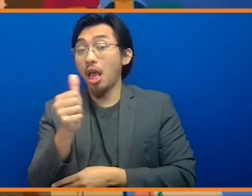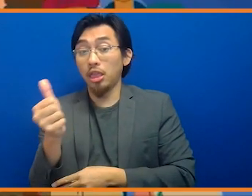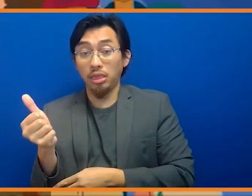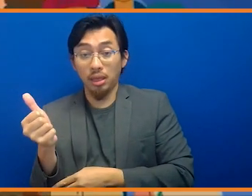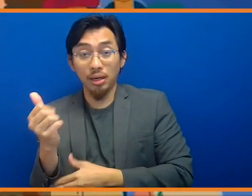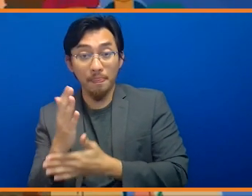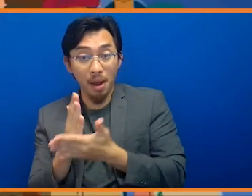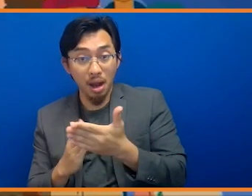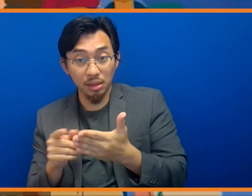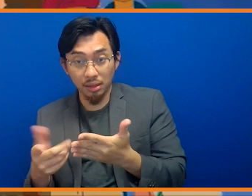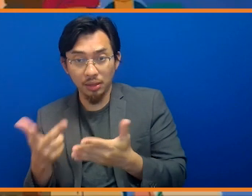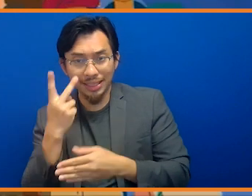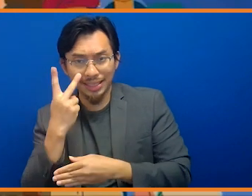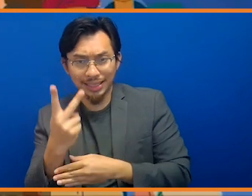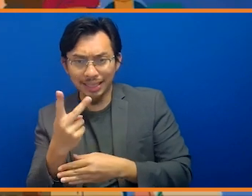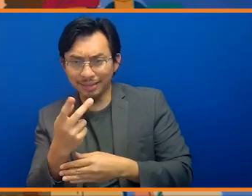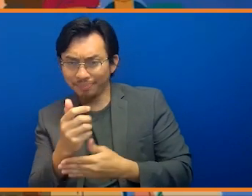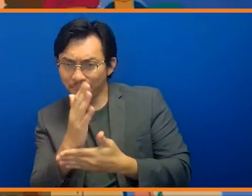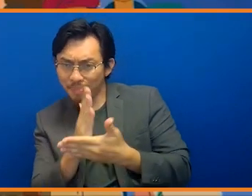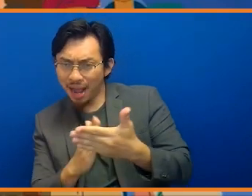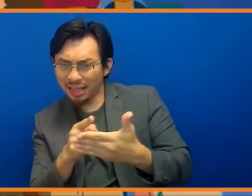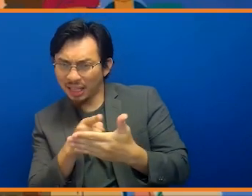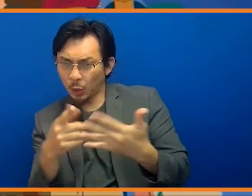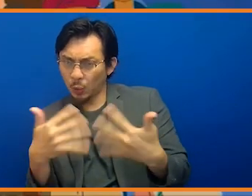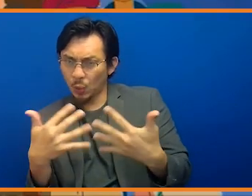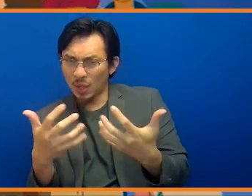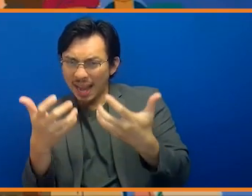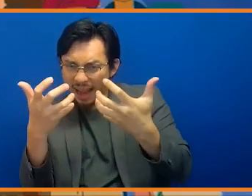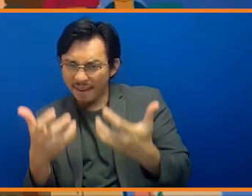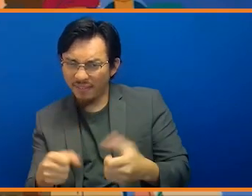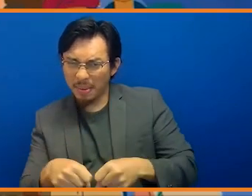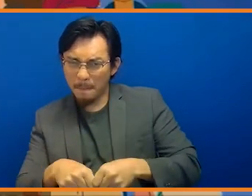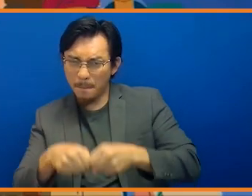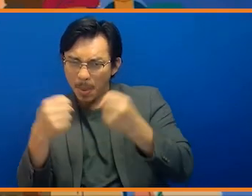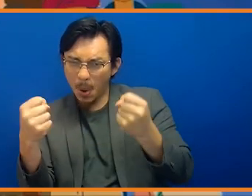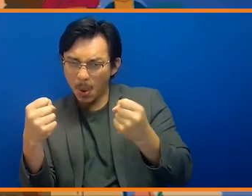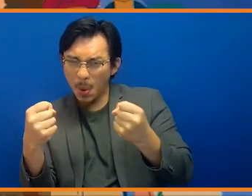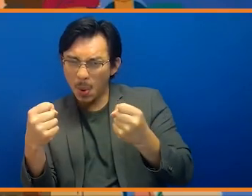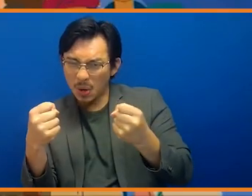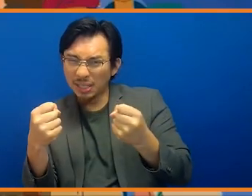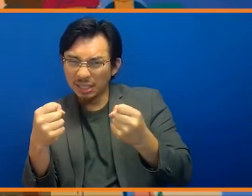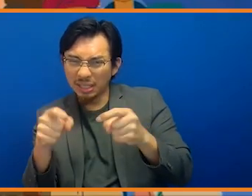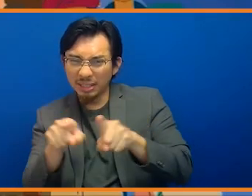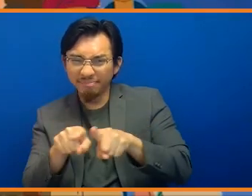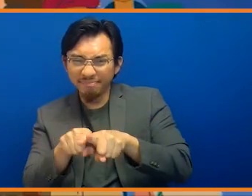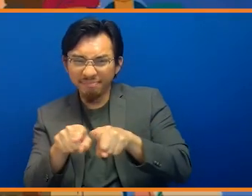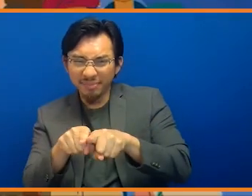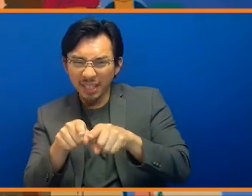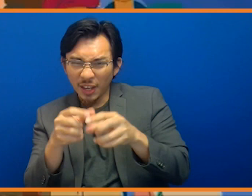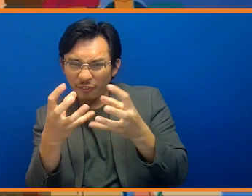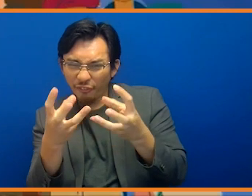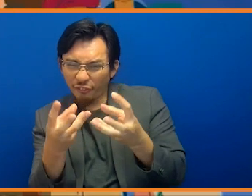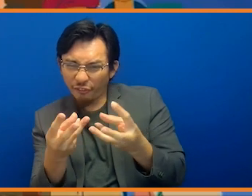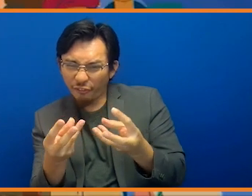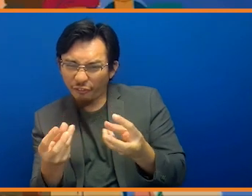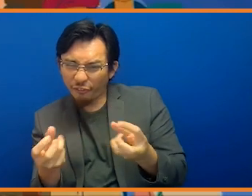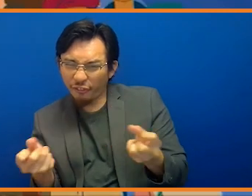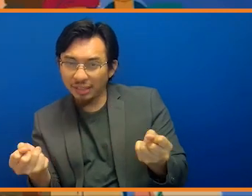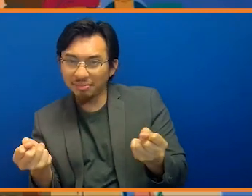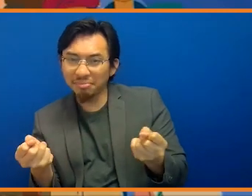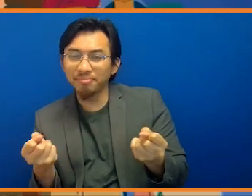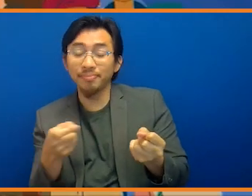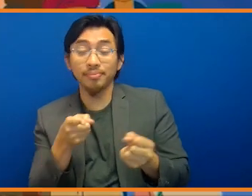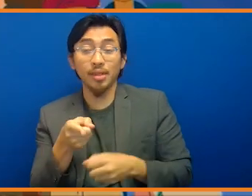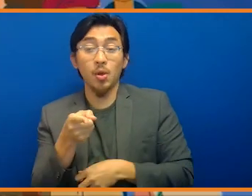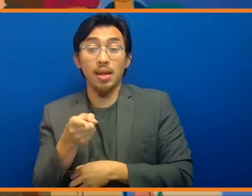they saw oh, some part of it are heavily damaged with some corrosion being going on, then they will recognize, oh, okay,